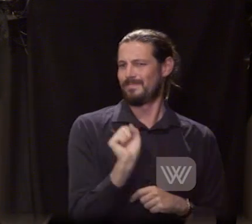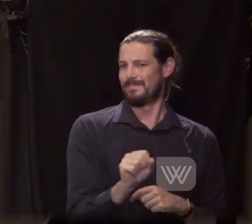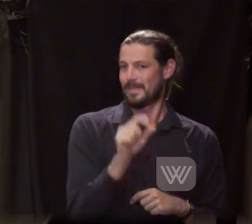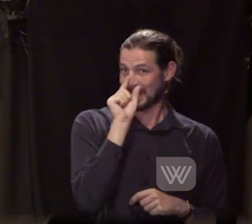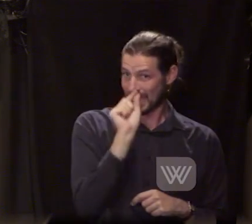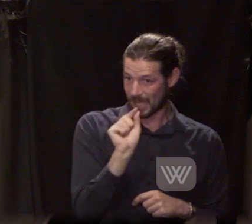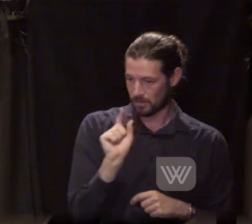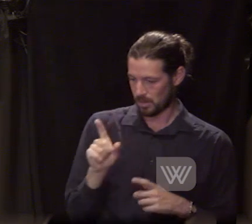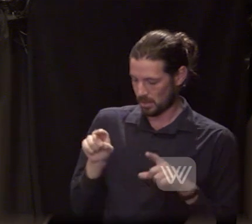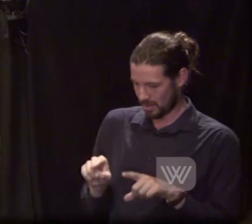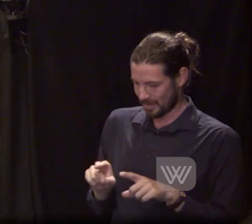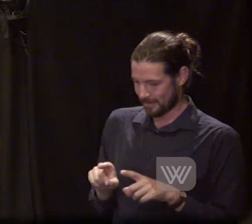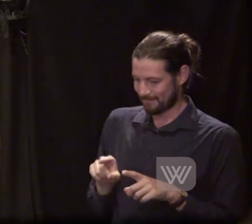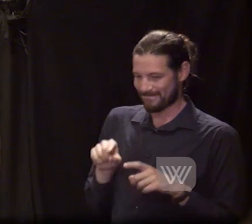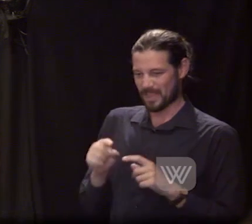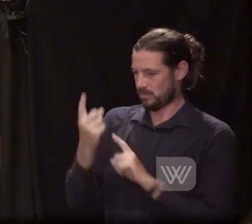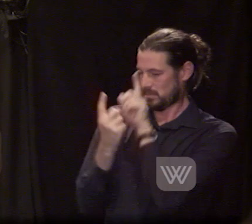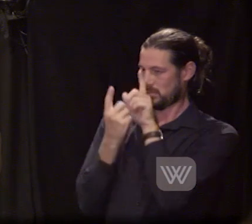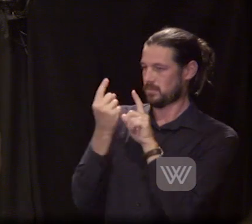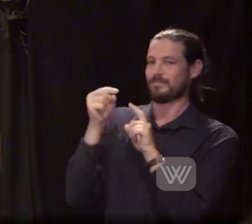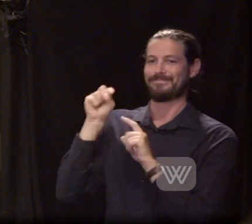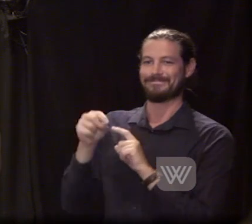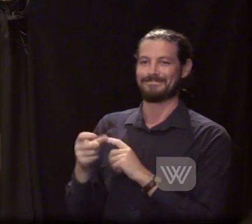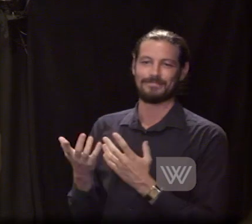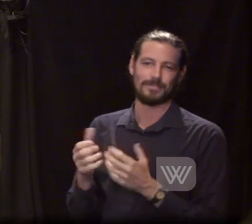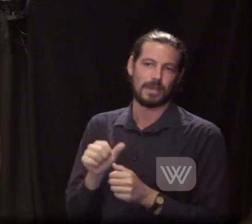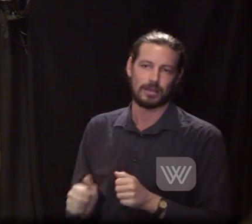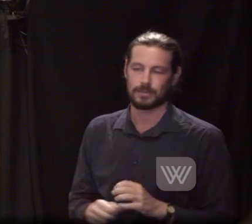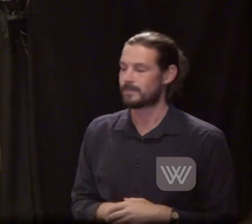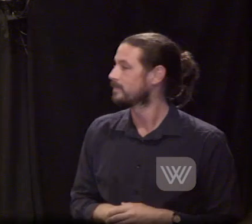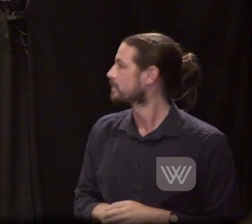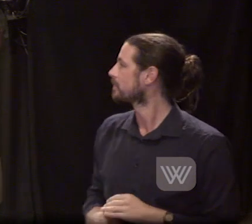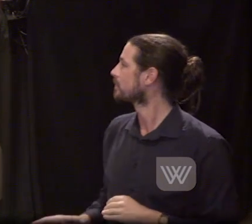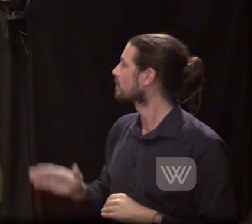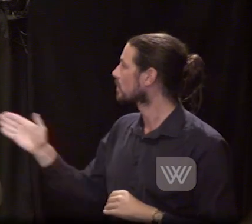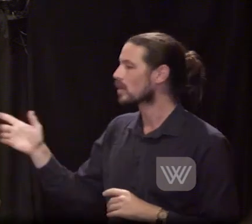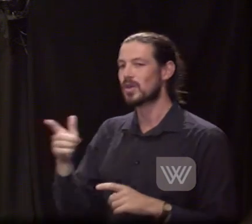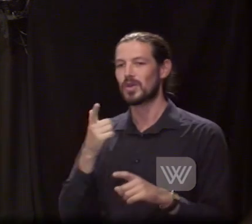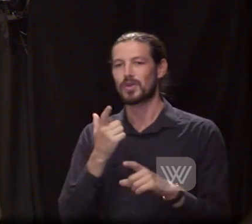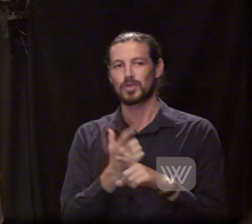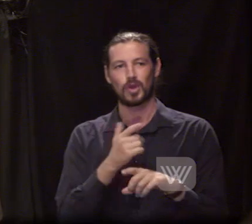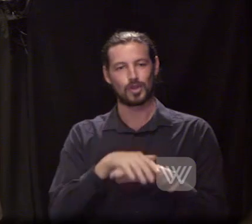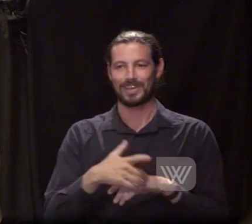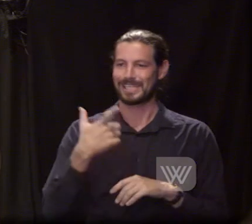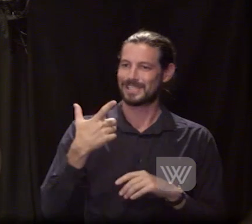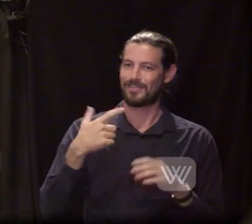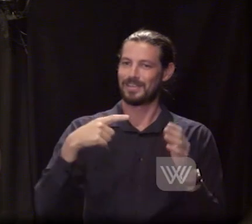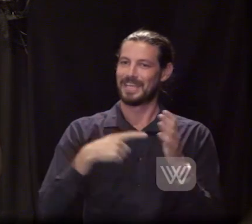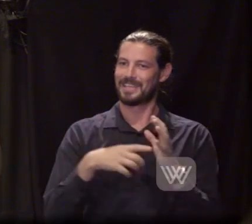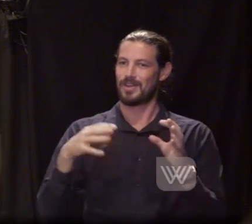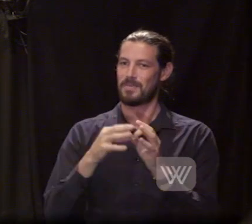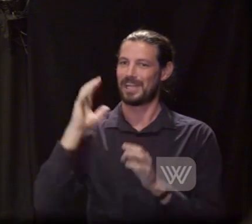someone there in the moment. Yeah. You mentioned entertainment, and 7 terabytes is, A